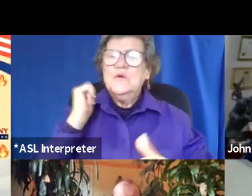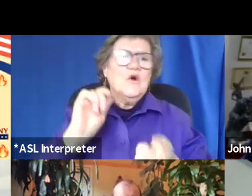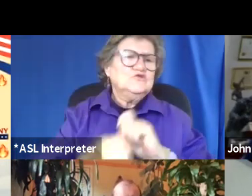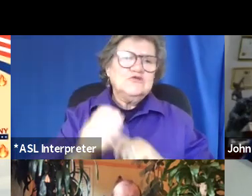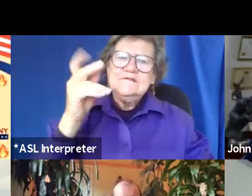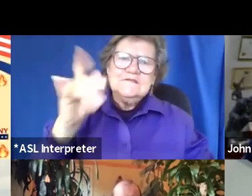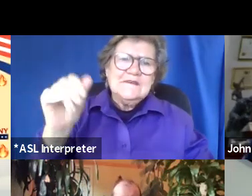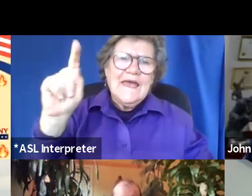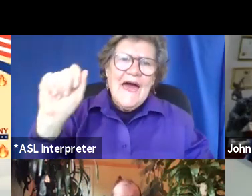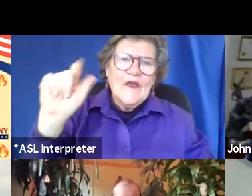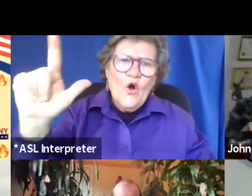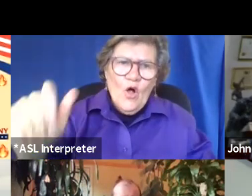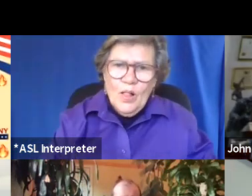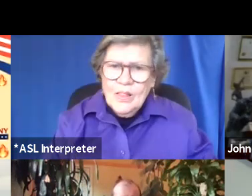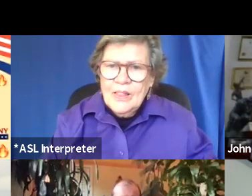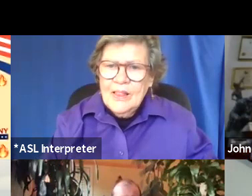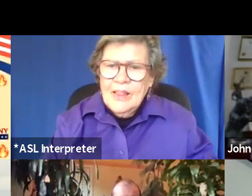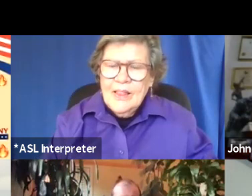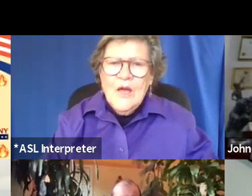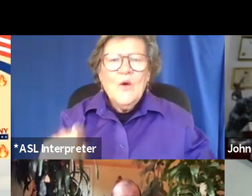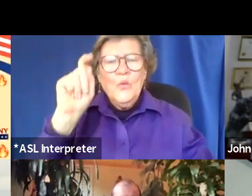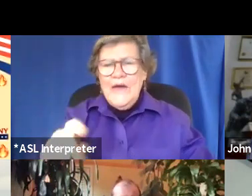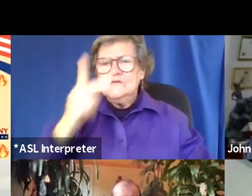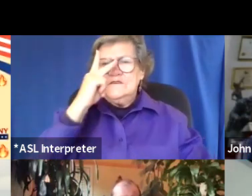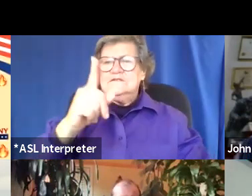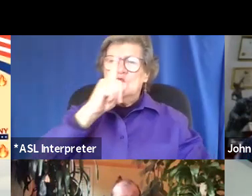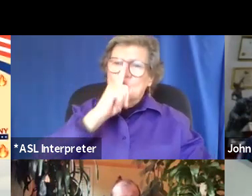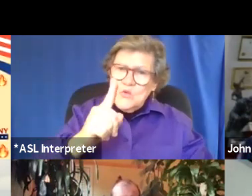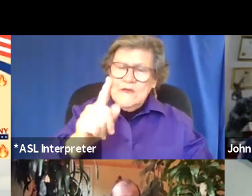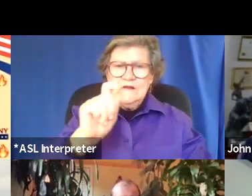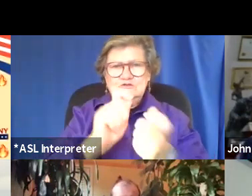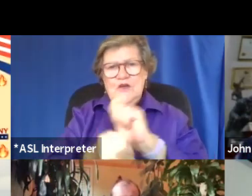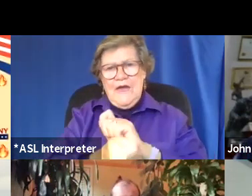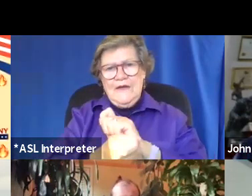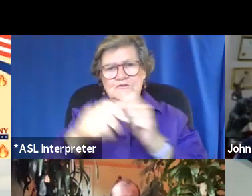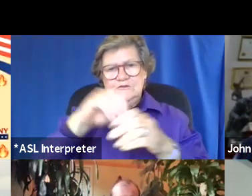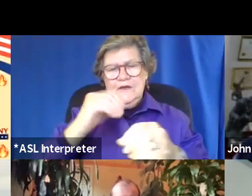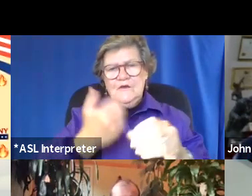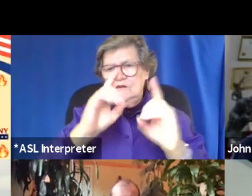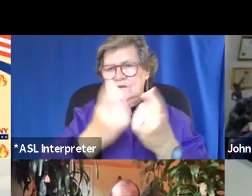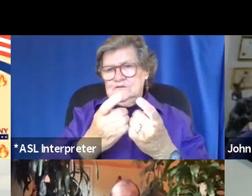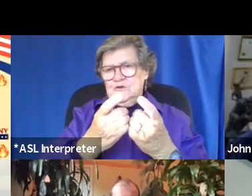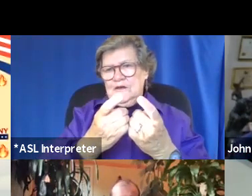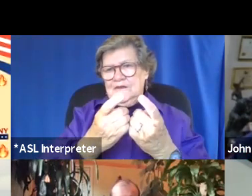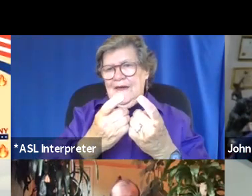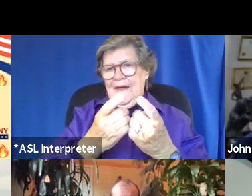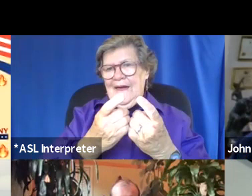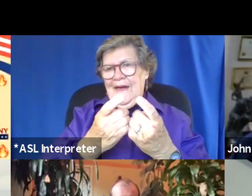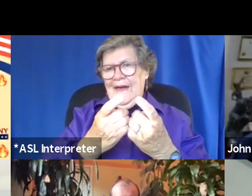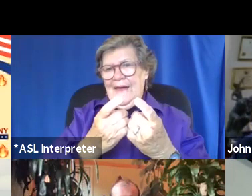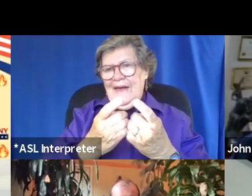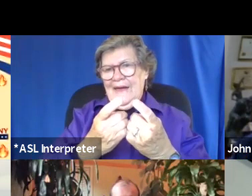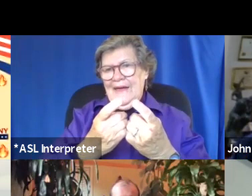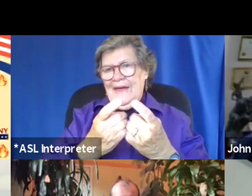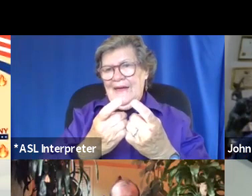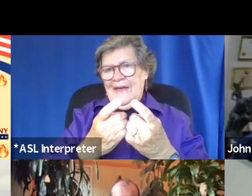all. We have to actually see tangible change within our city. We have to see tangible change within our district. I don't need to say this, but our district alone is